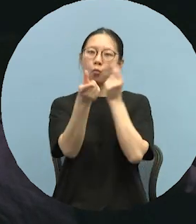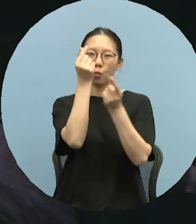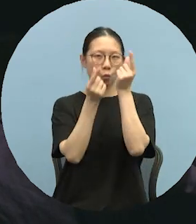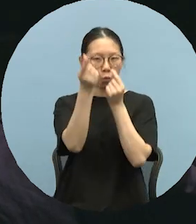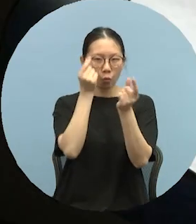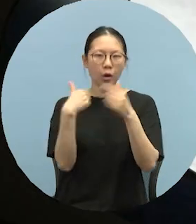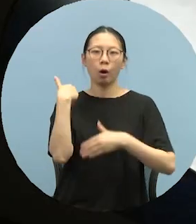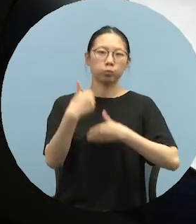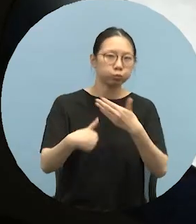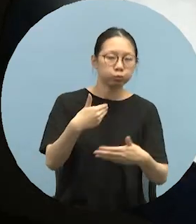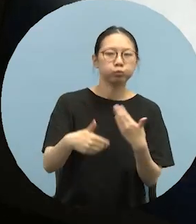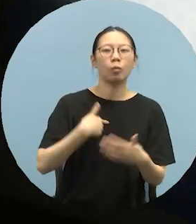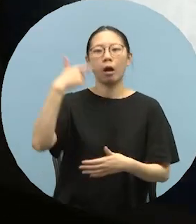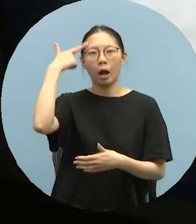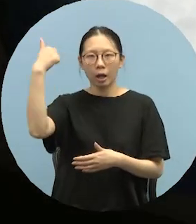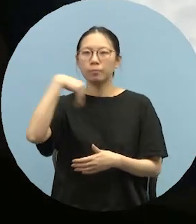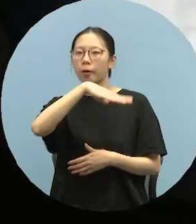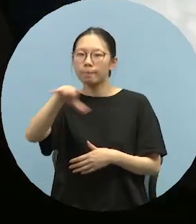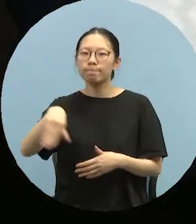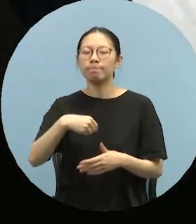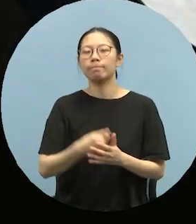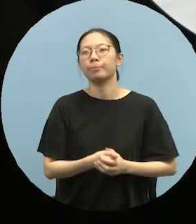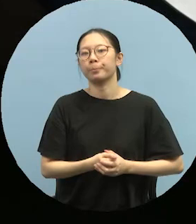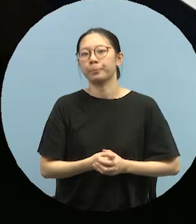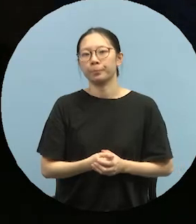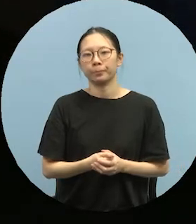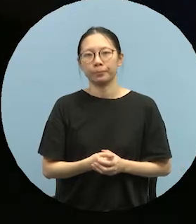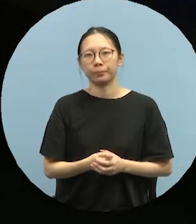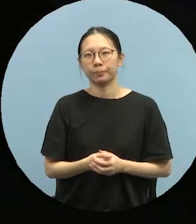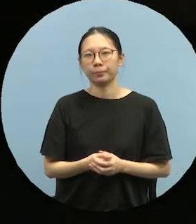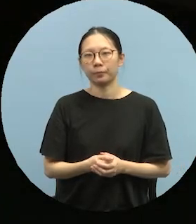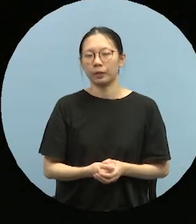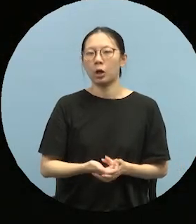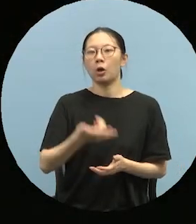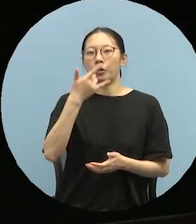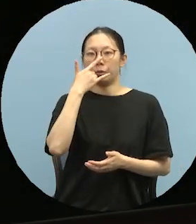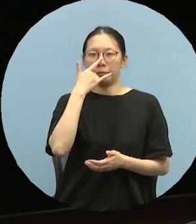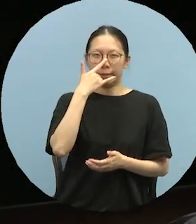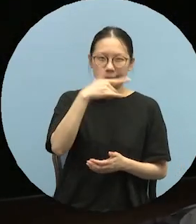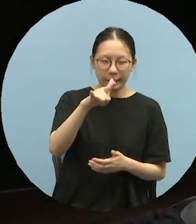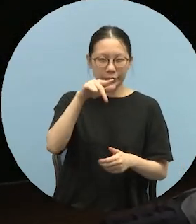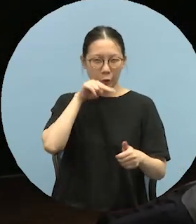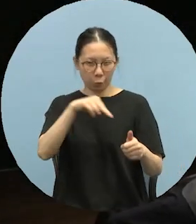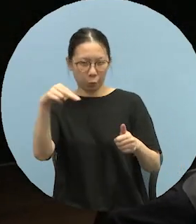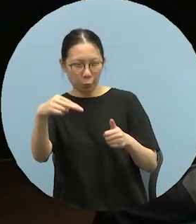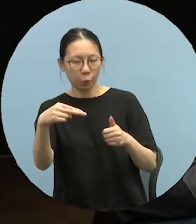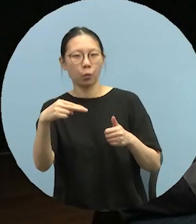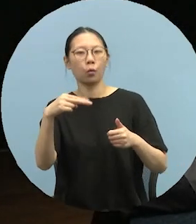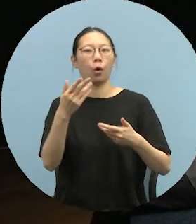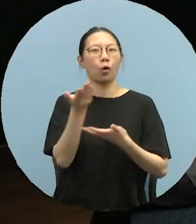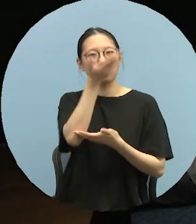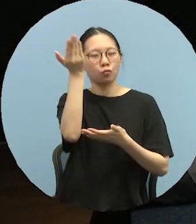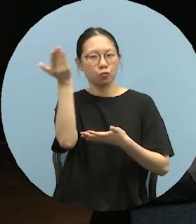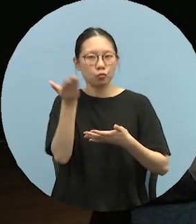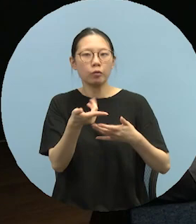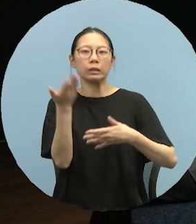appreciation,I want people also to return to viewing the original objects with new eyes, with a